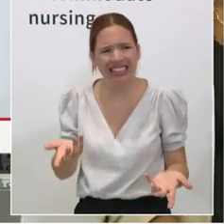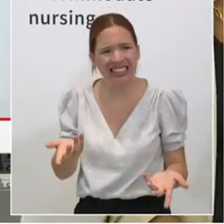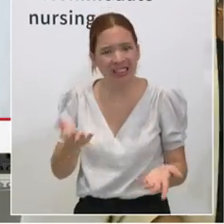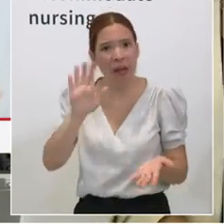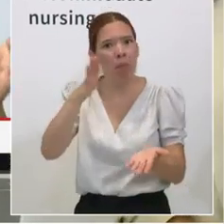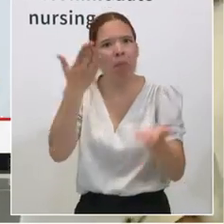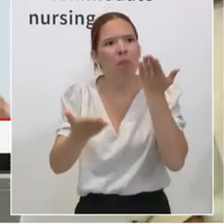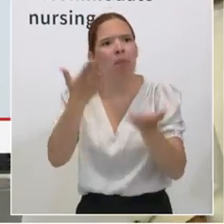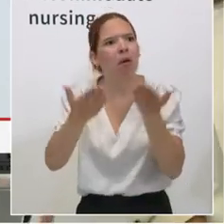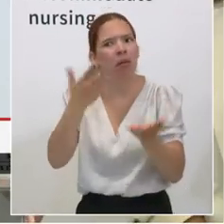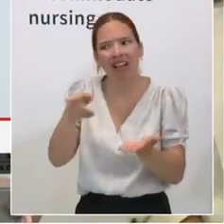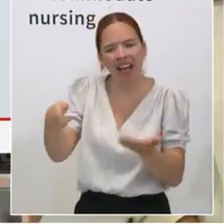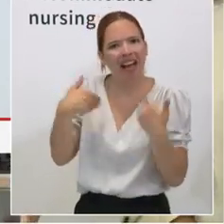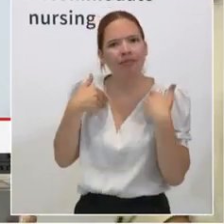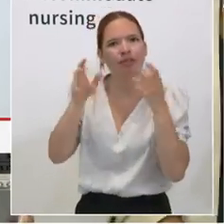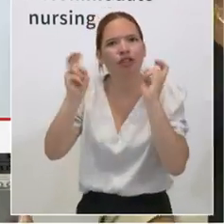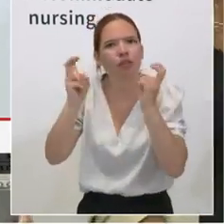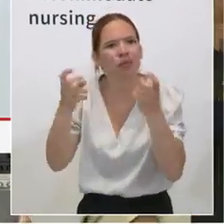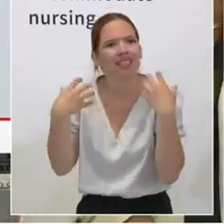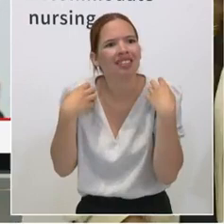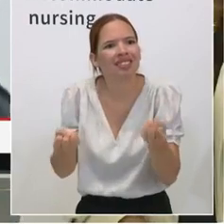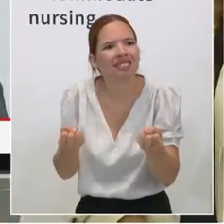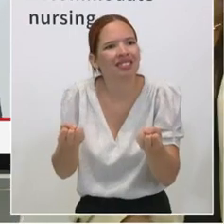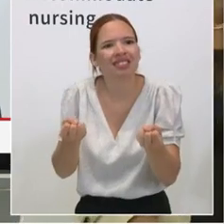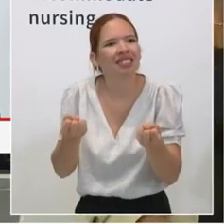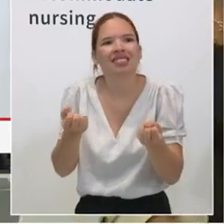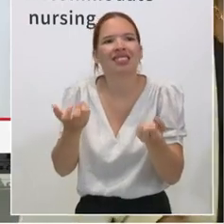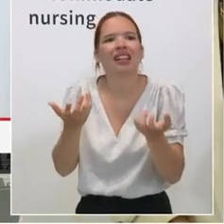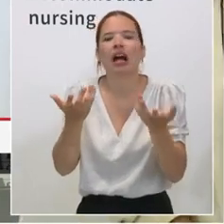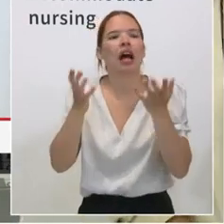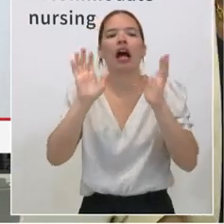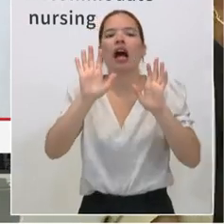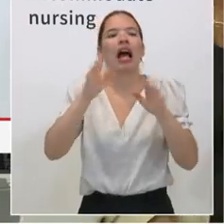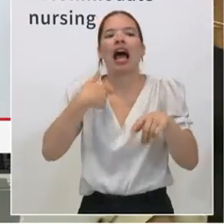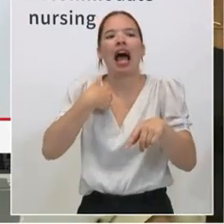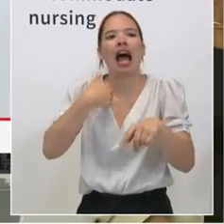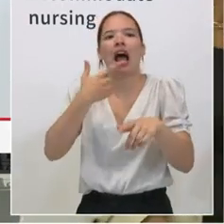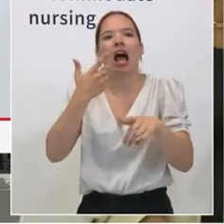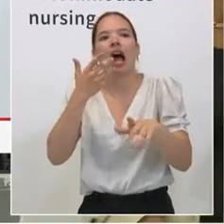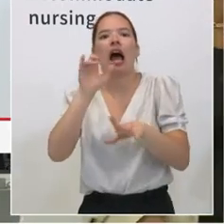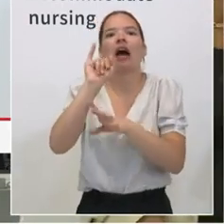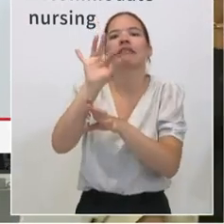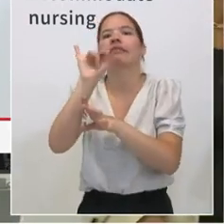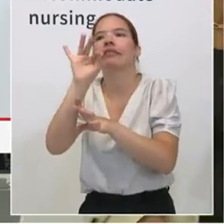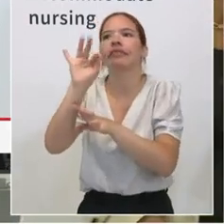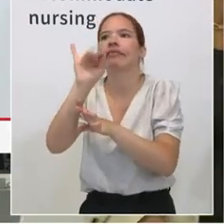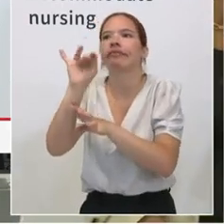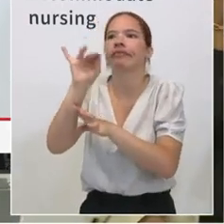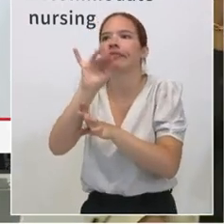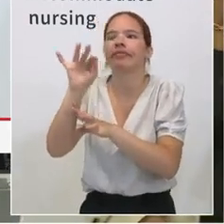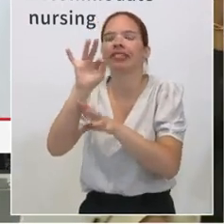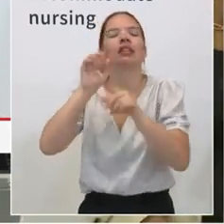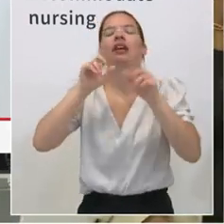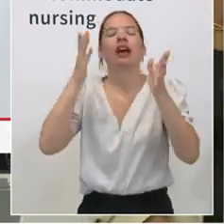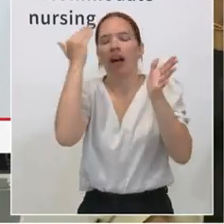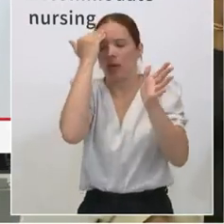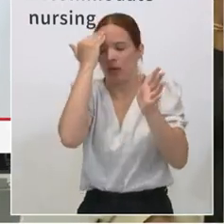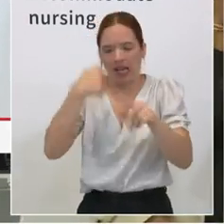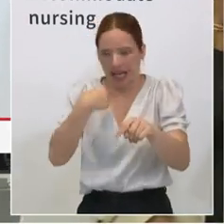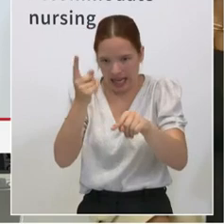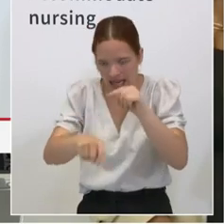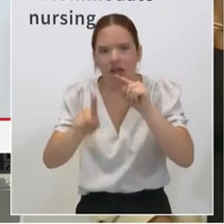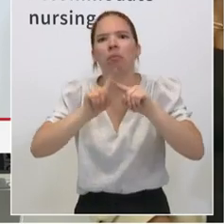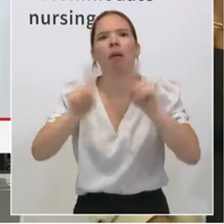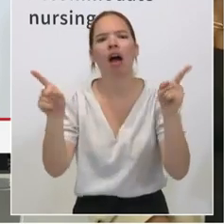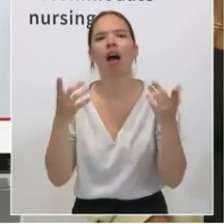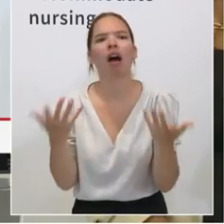I'm not going to go into the what ifs. What I know, this is what I know. She ran from the police at over 100 miles